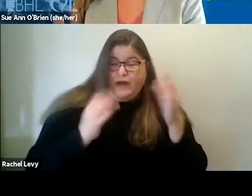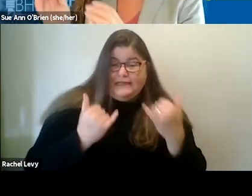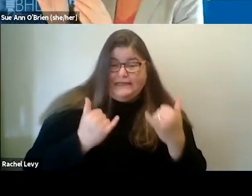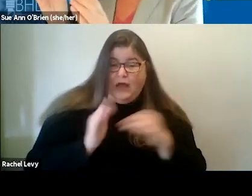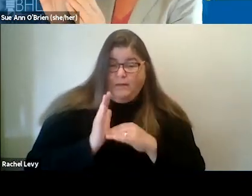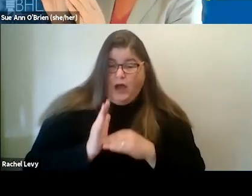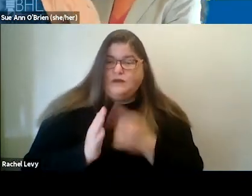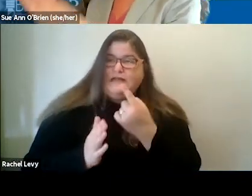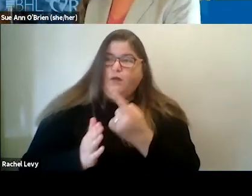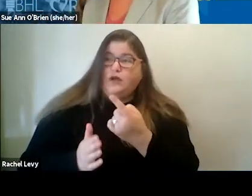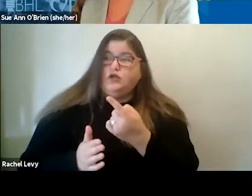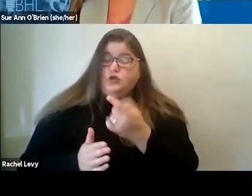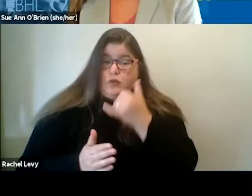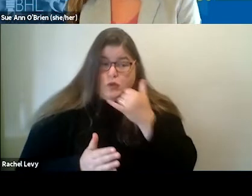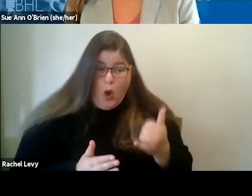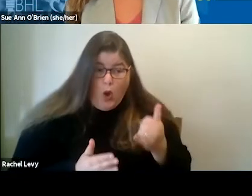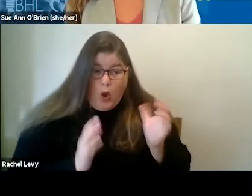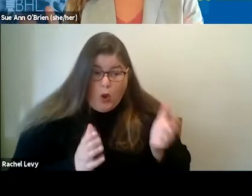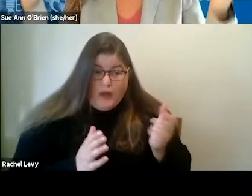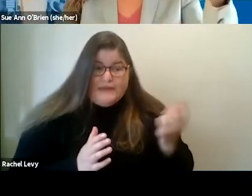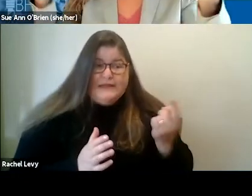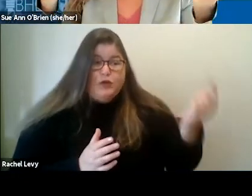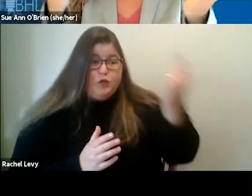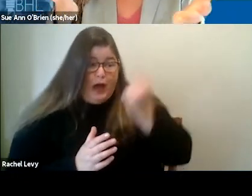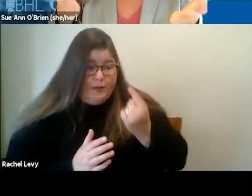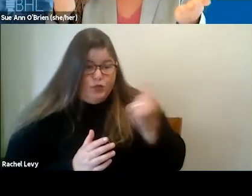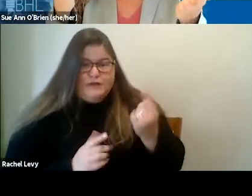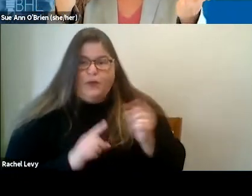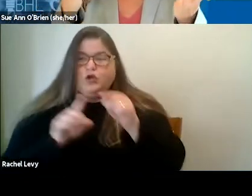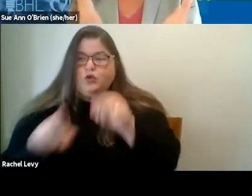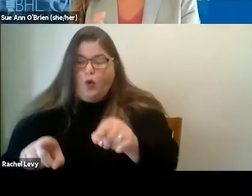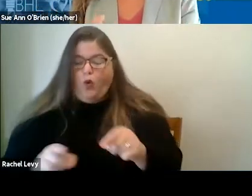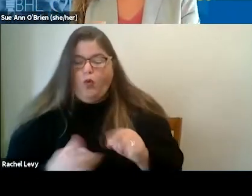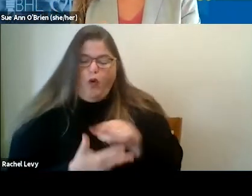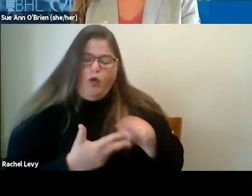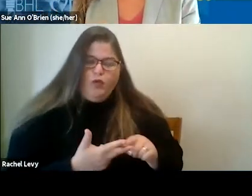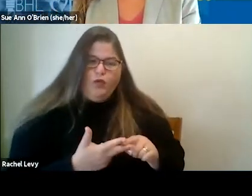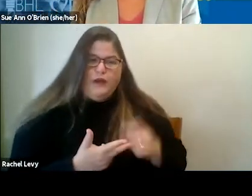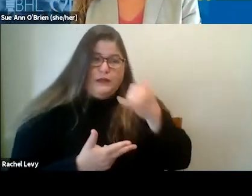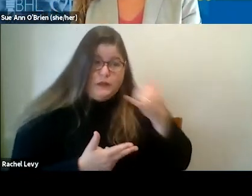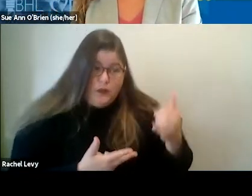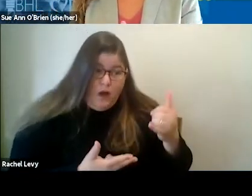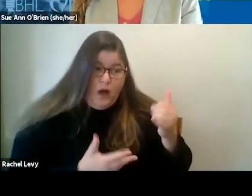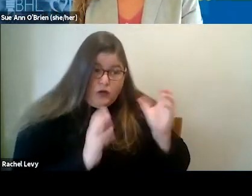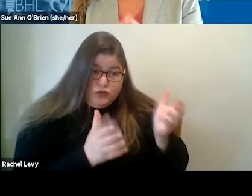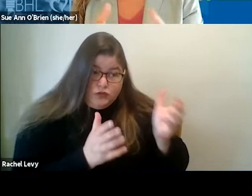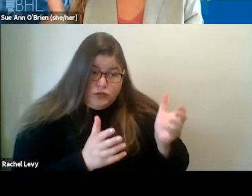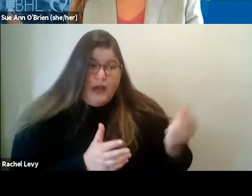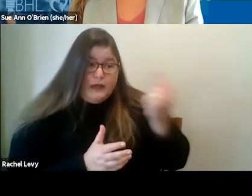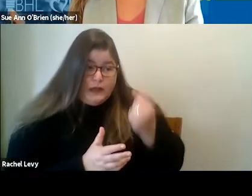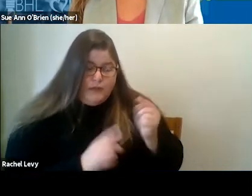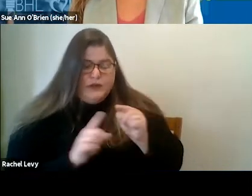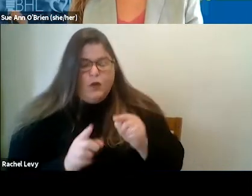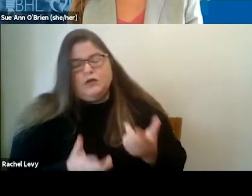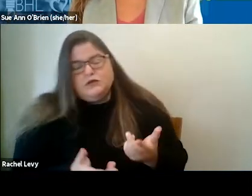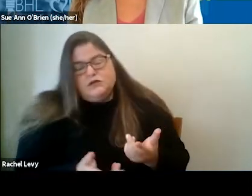someone to come to you, and somewhere to go. When you have all the calls coming into this one number, you need to have